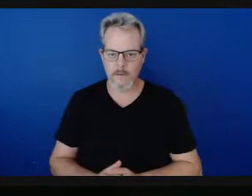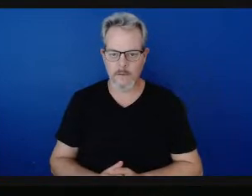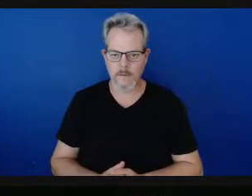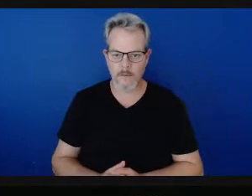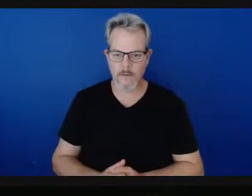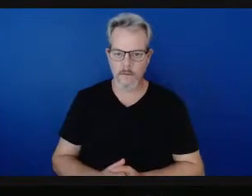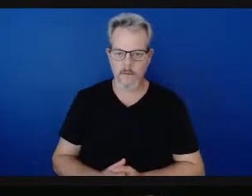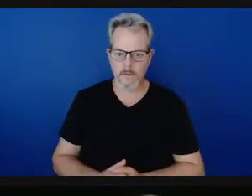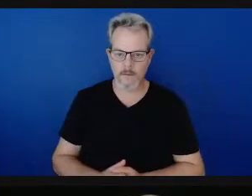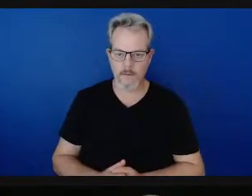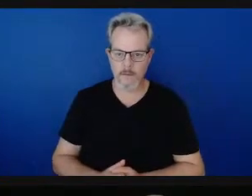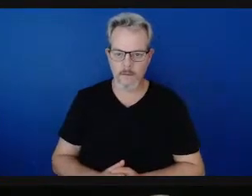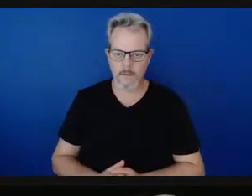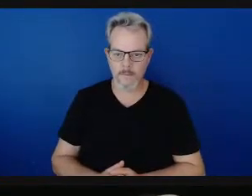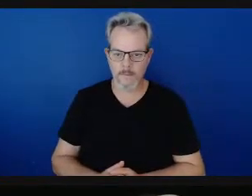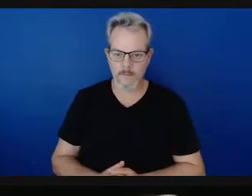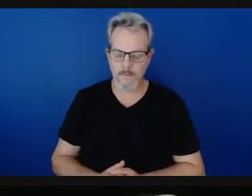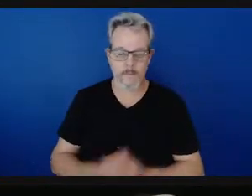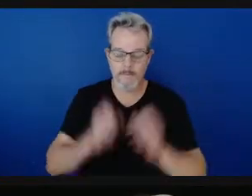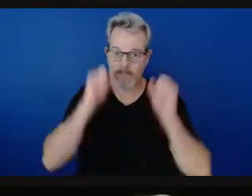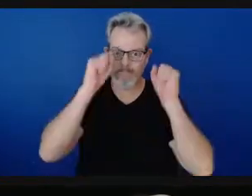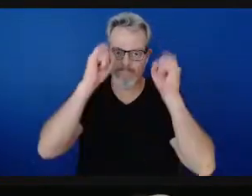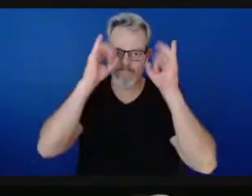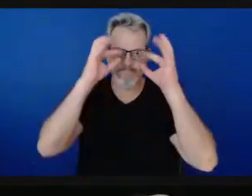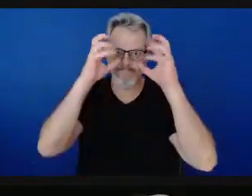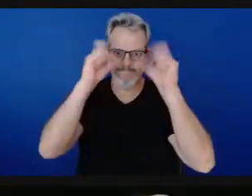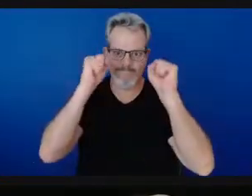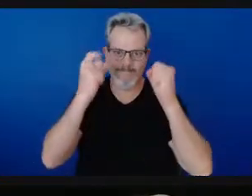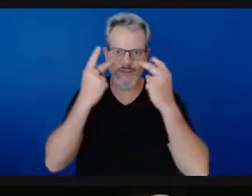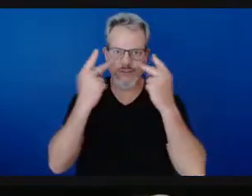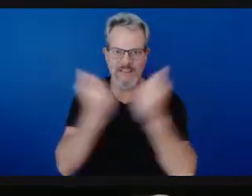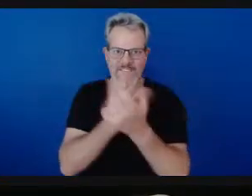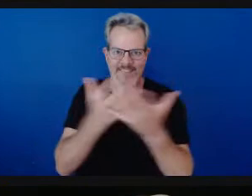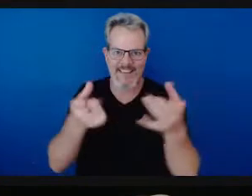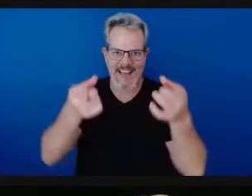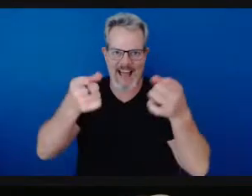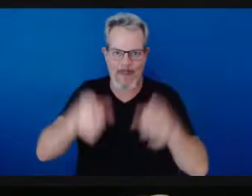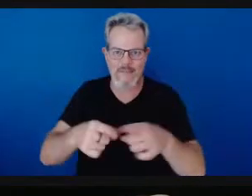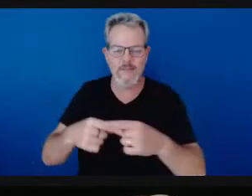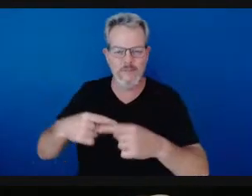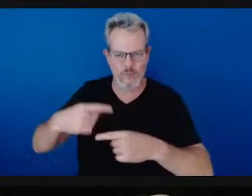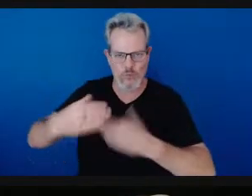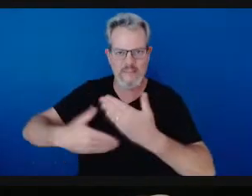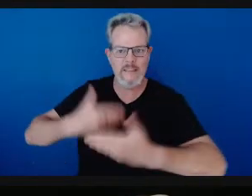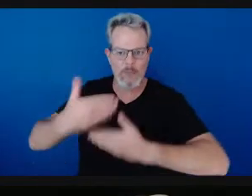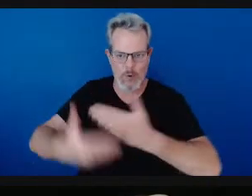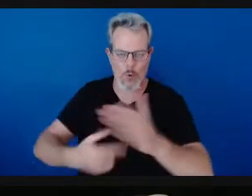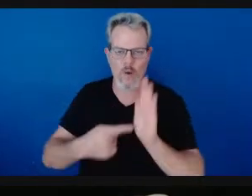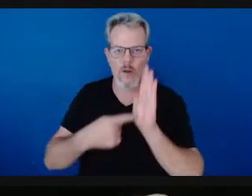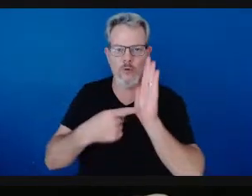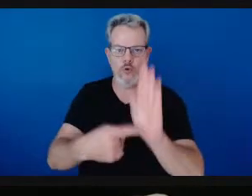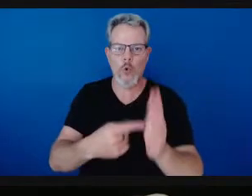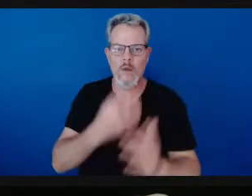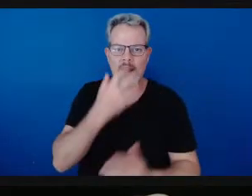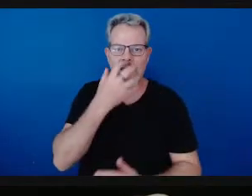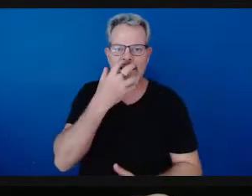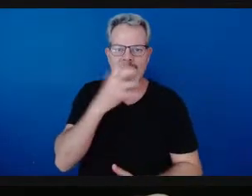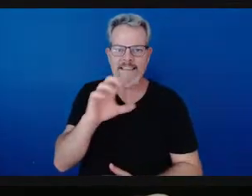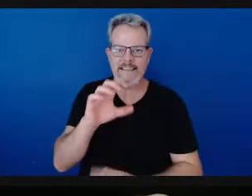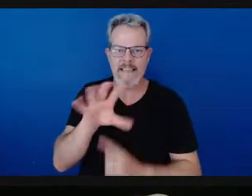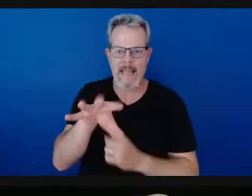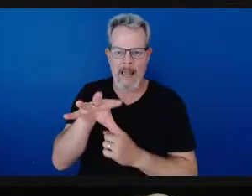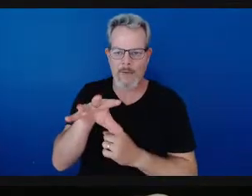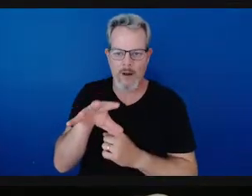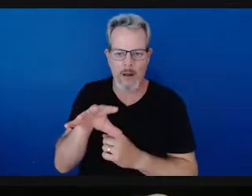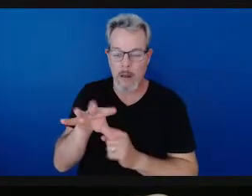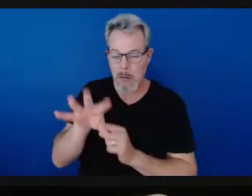So pretty fascinating to see all of that. But let's keep it going here and show you the thermal camera. Thermal camera is not capturing